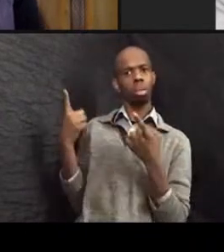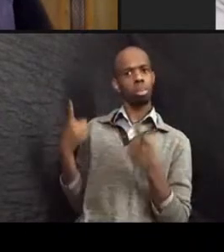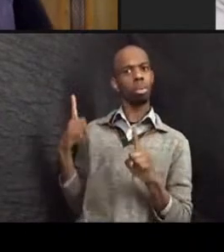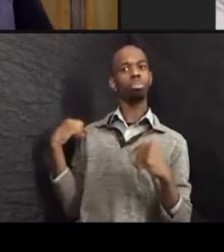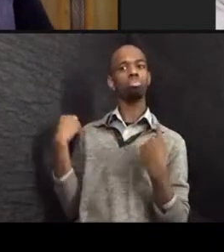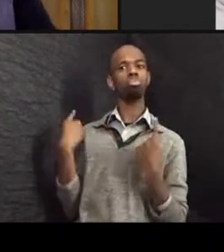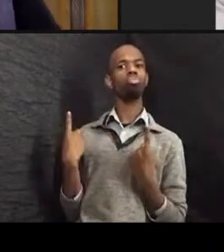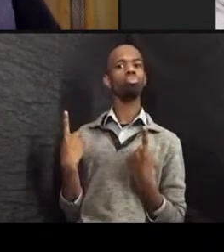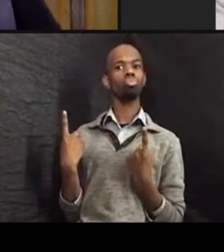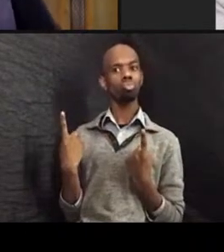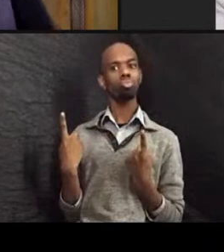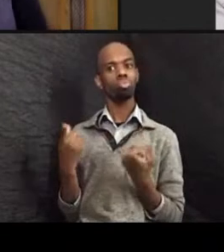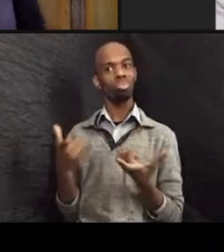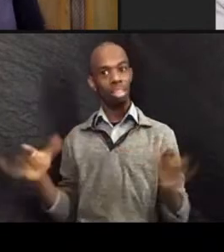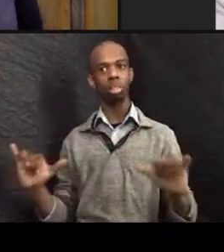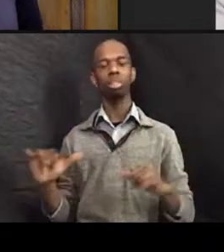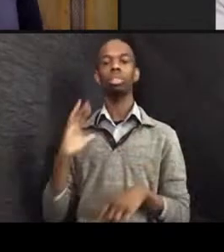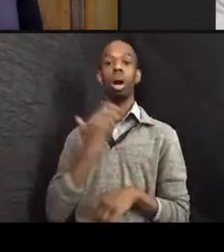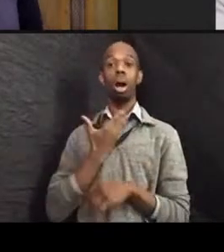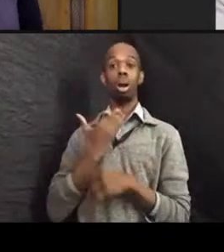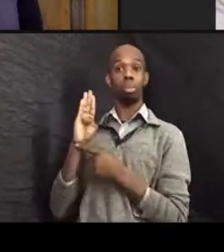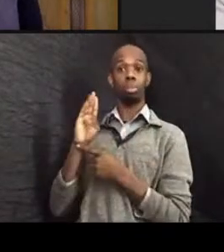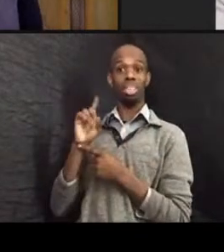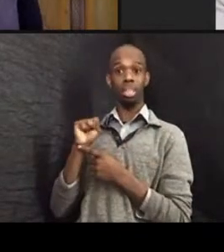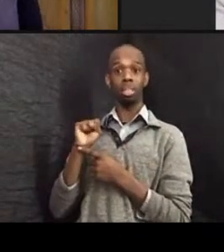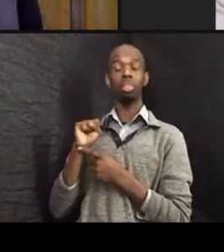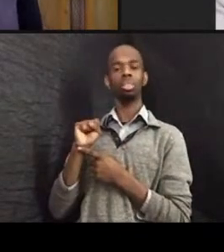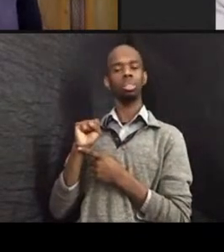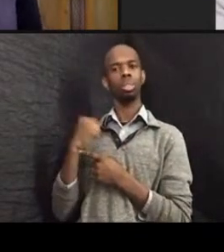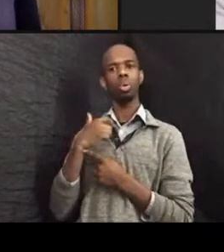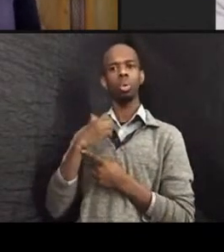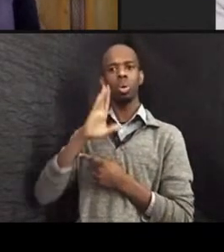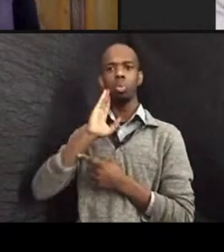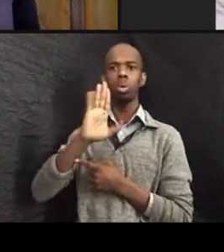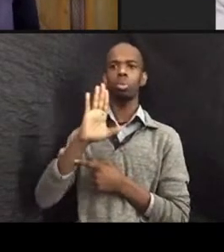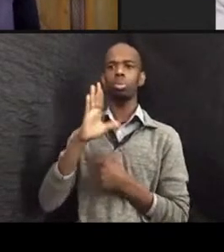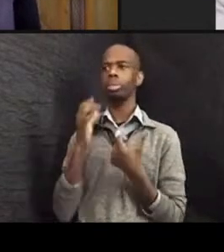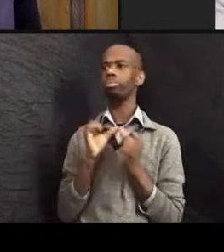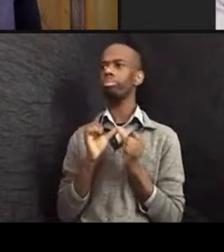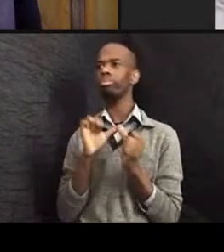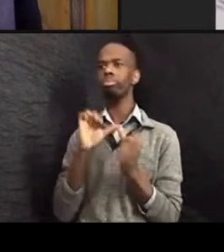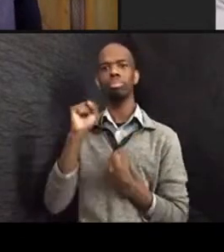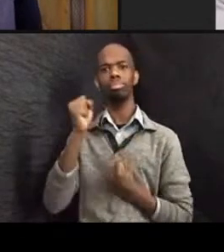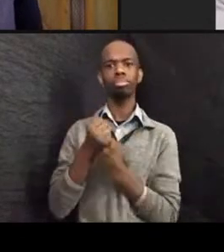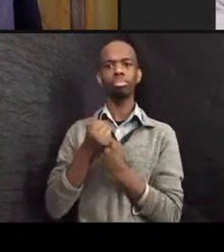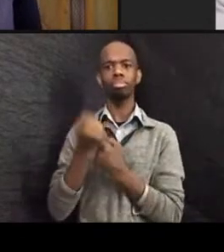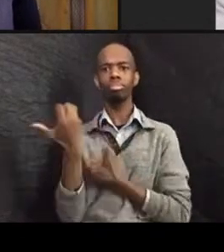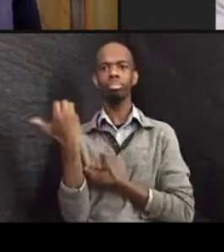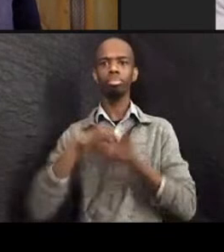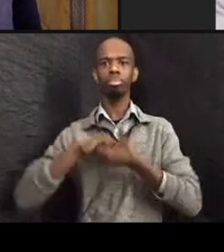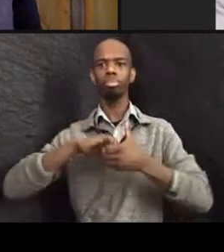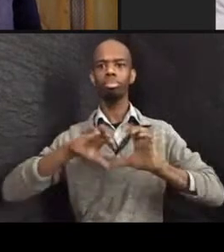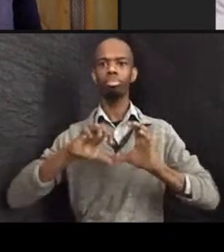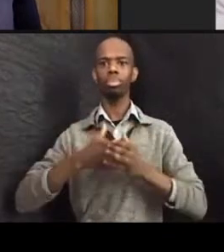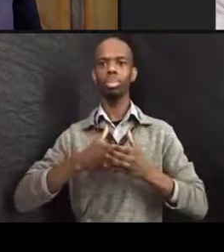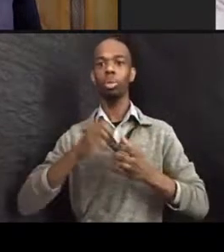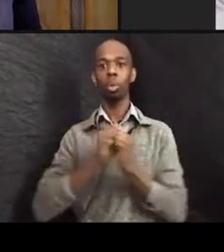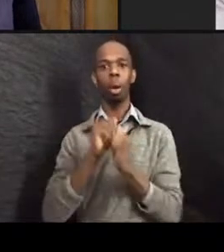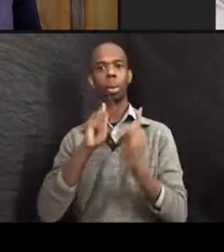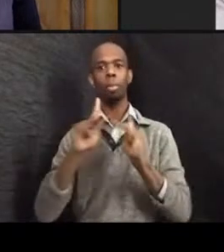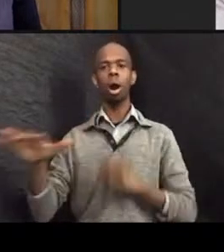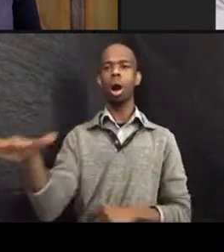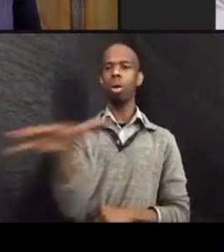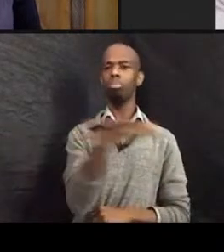our BDS team will continue to stand in solidarity with our sisters and brothers all over the world, with all those who